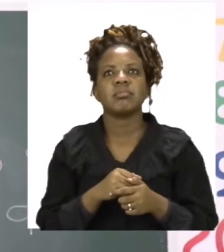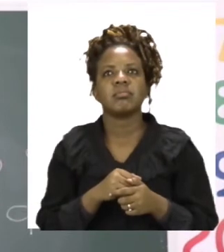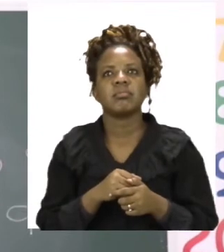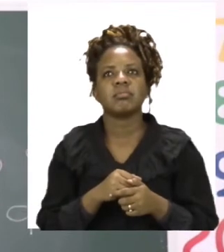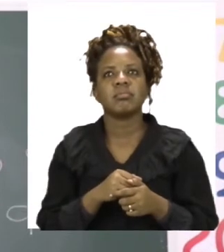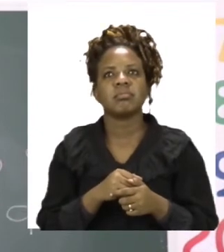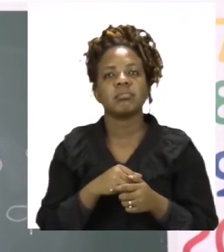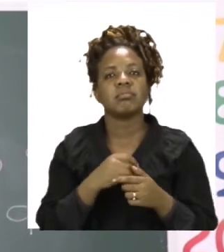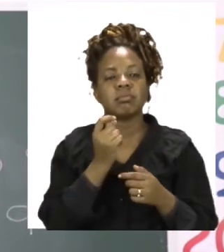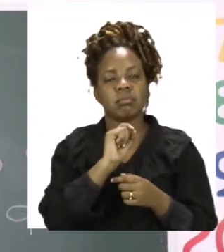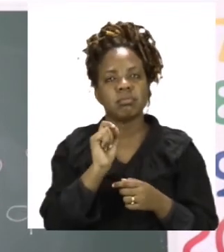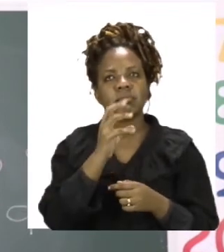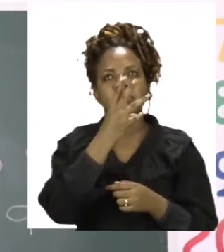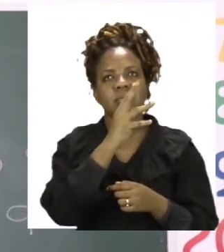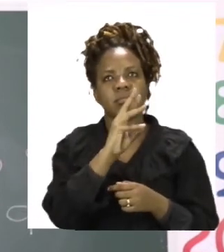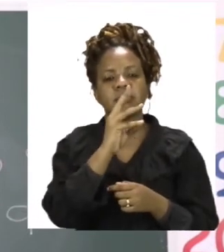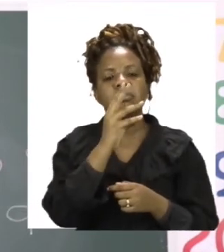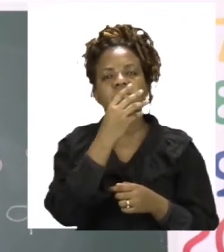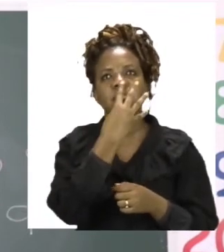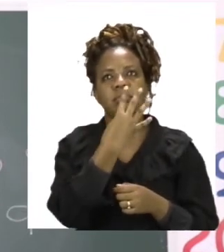write 64